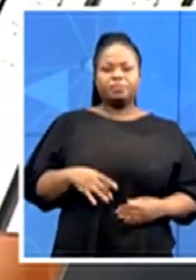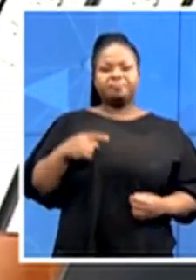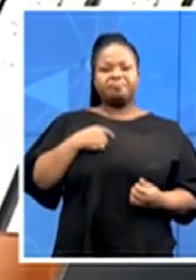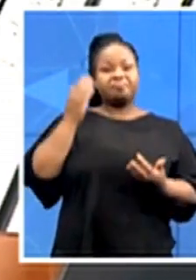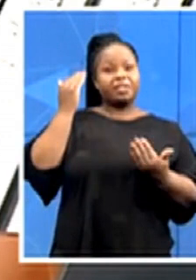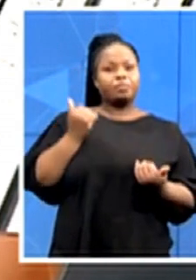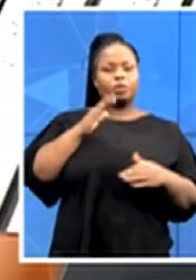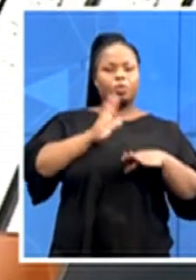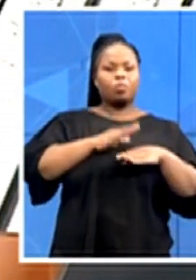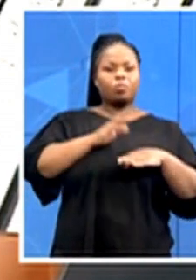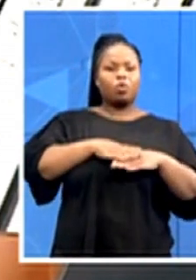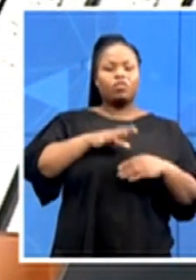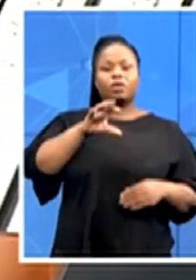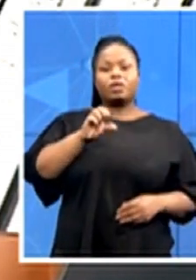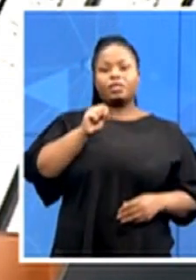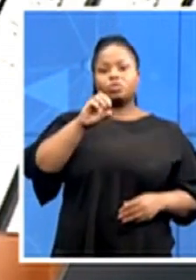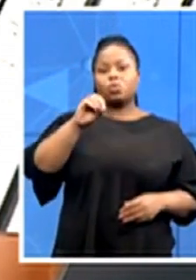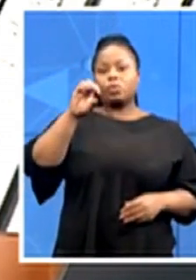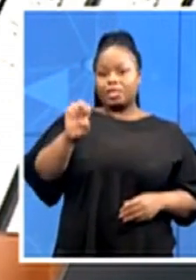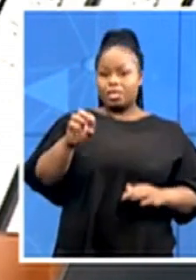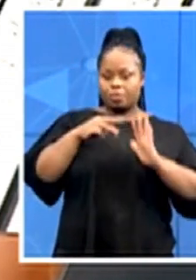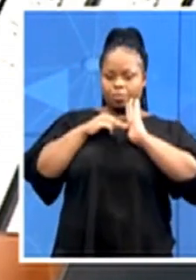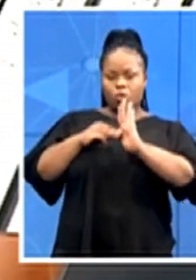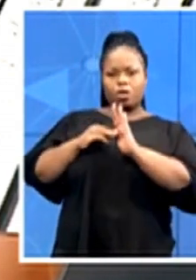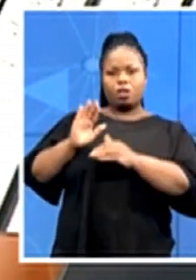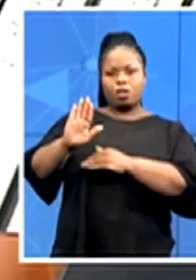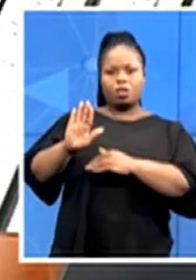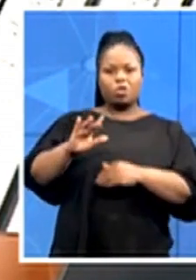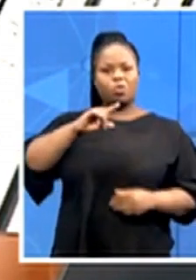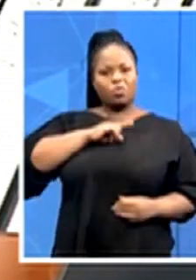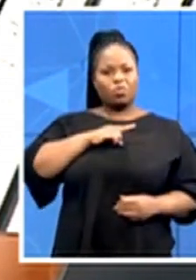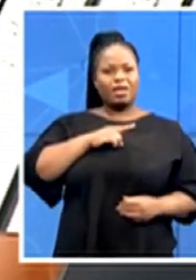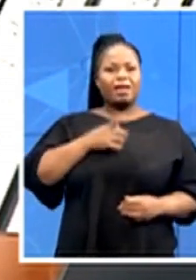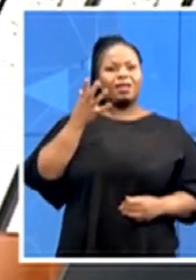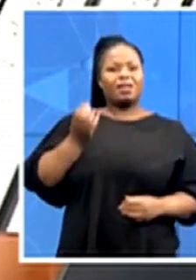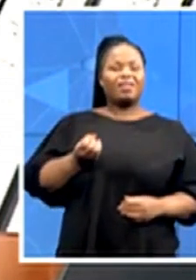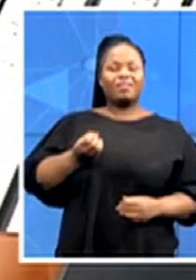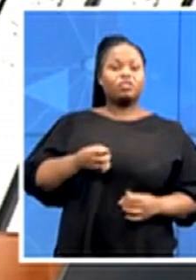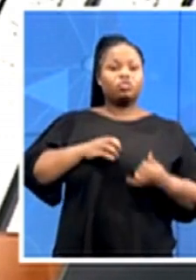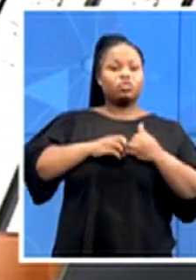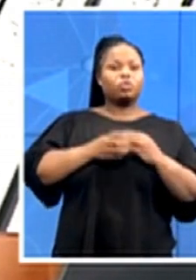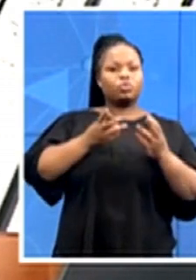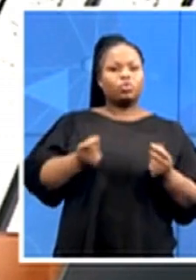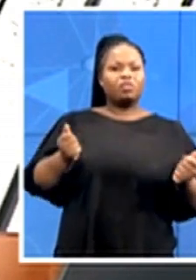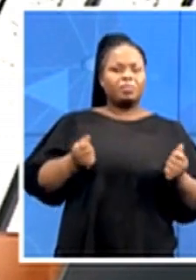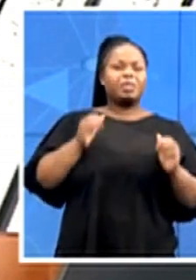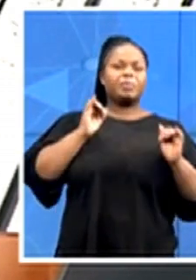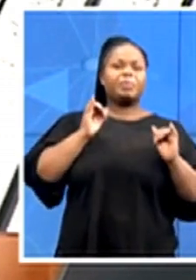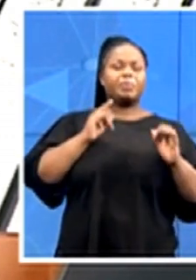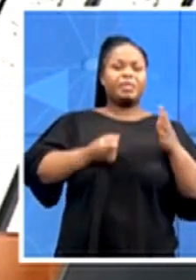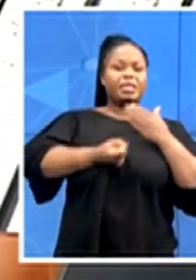enterprises model that addresses not only the deficiencies that permitted widespread